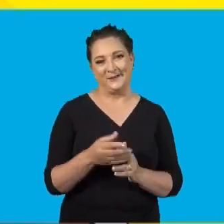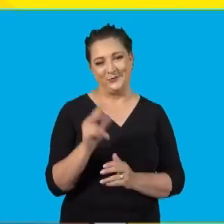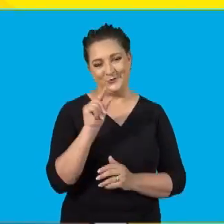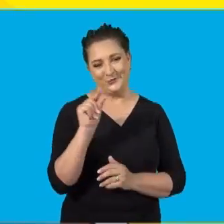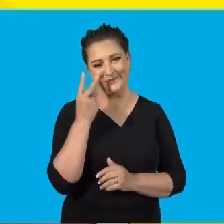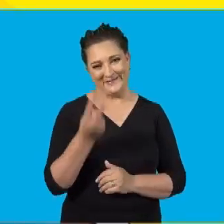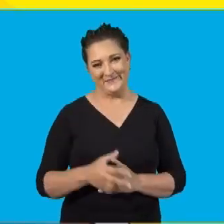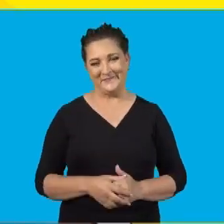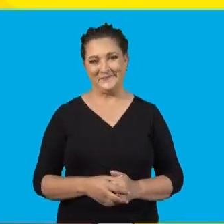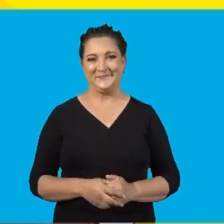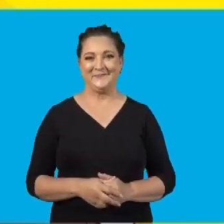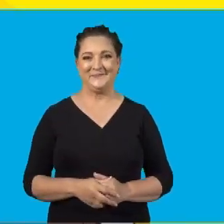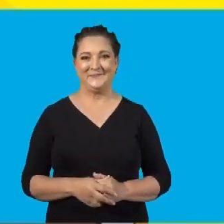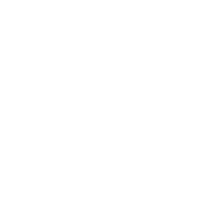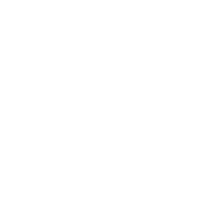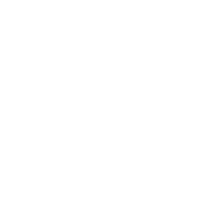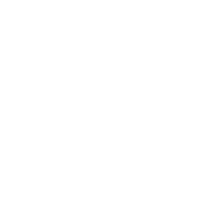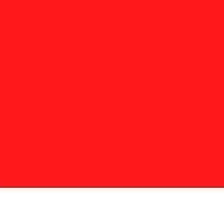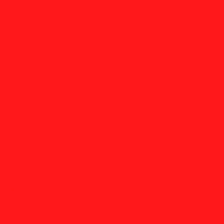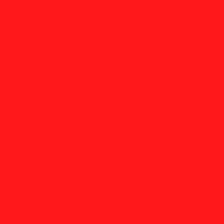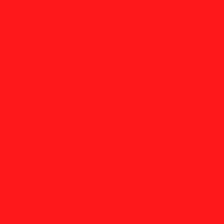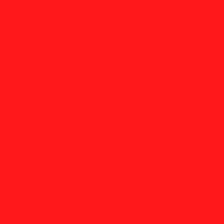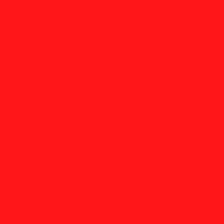let's go for an ad break, and I'll see you shortly.